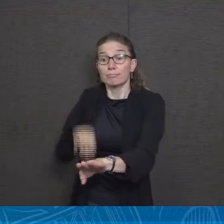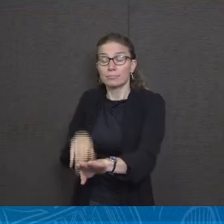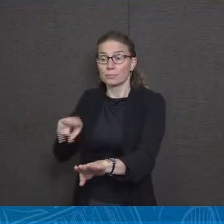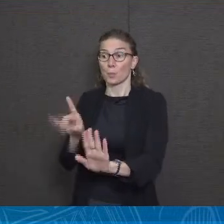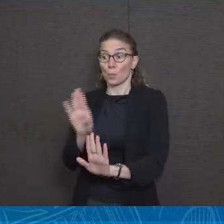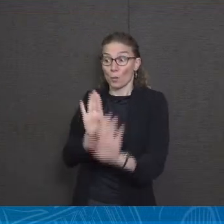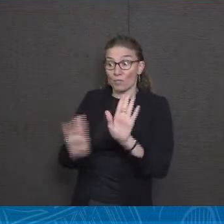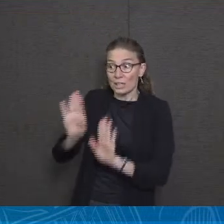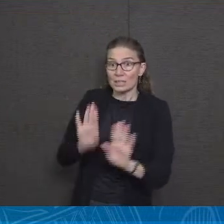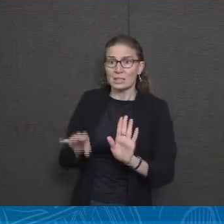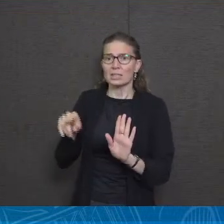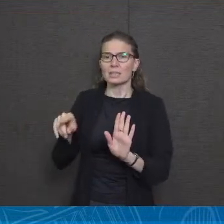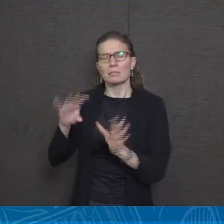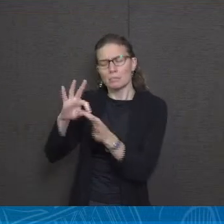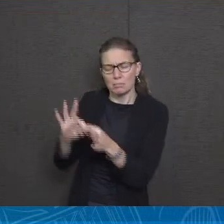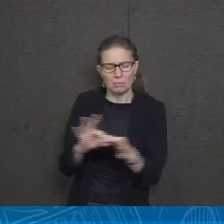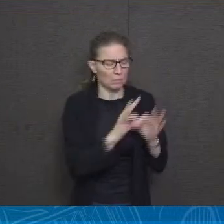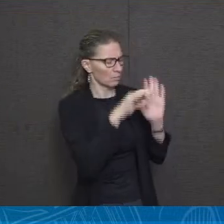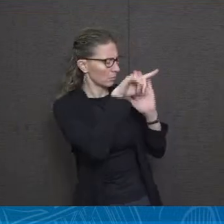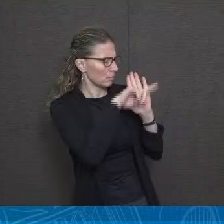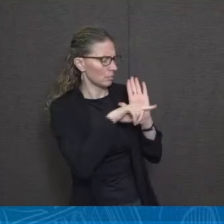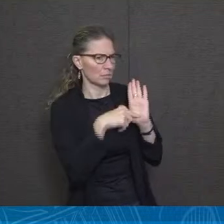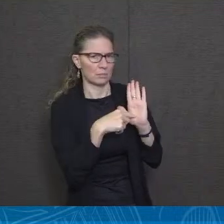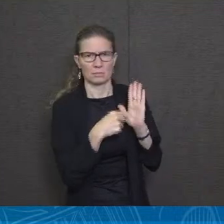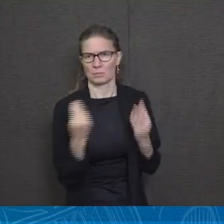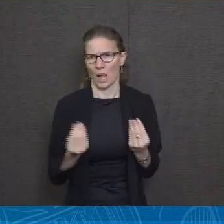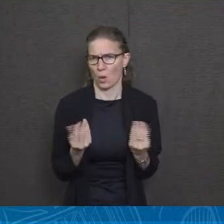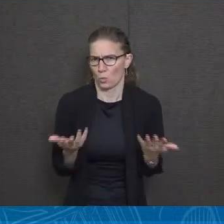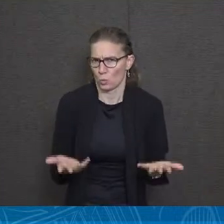there. John, I invite you to make some